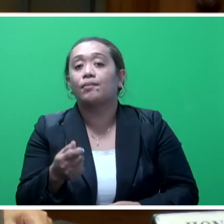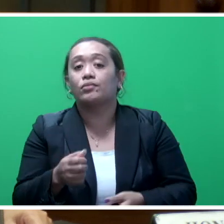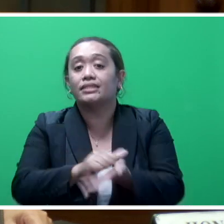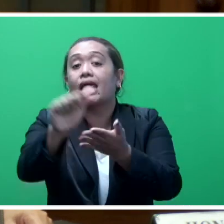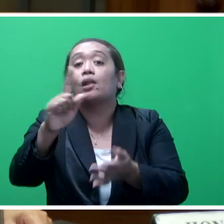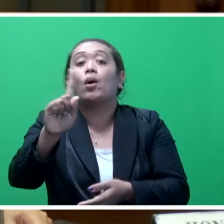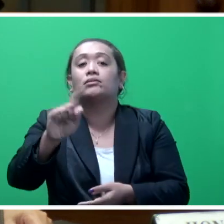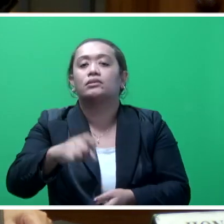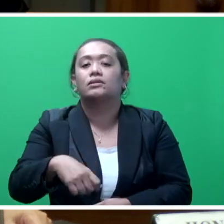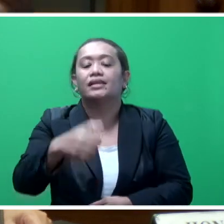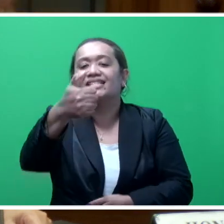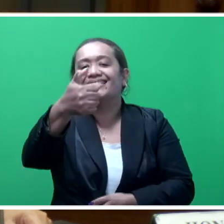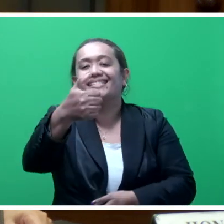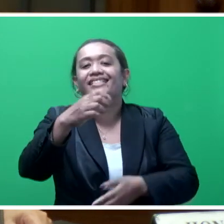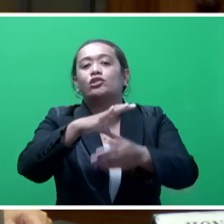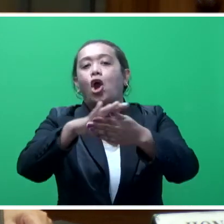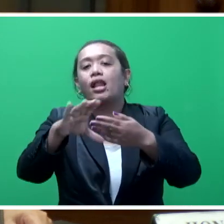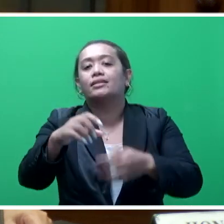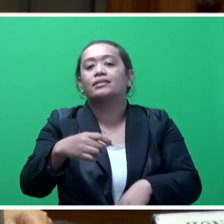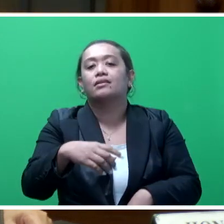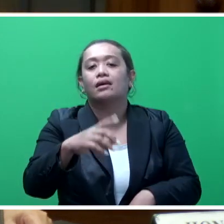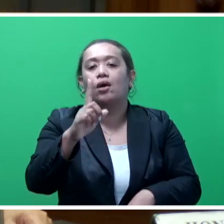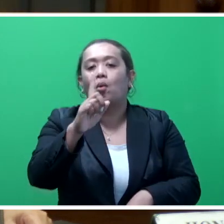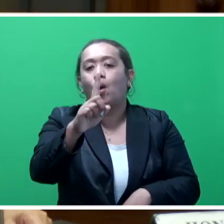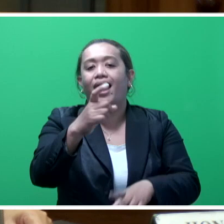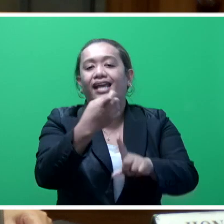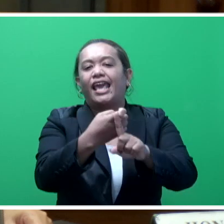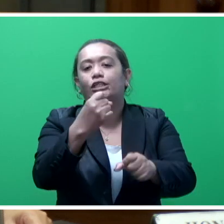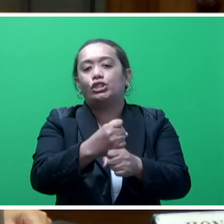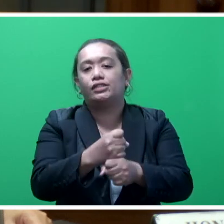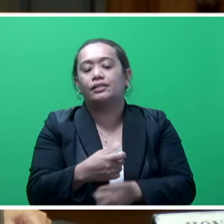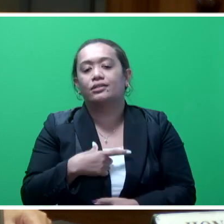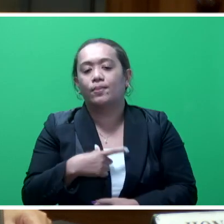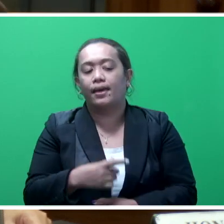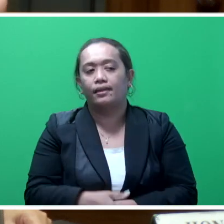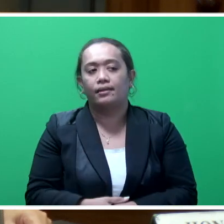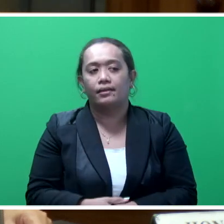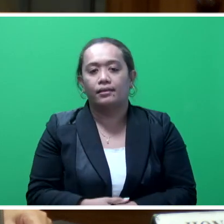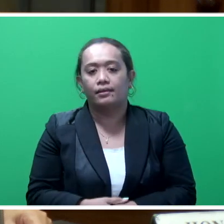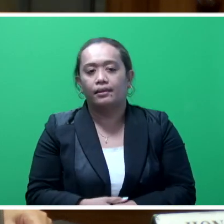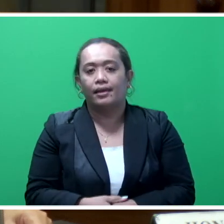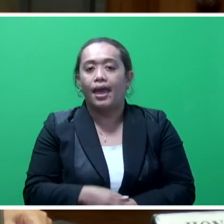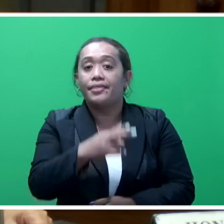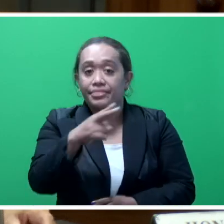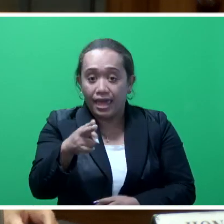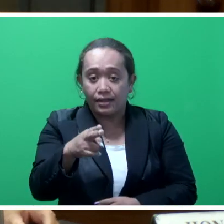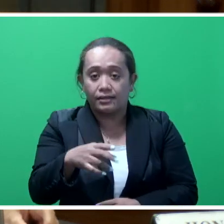meat to the fattening farm, who will take this goat and then raise them